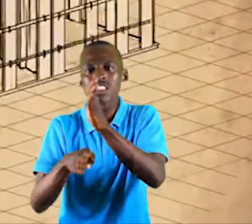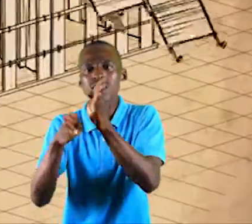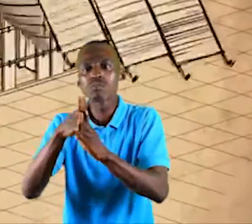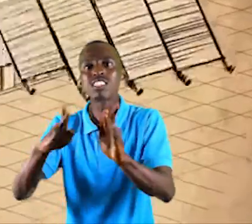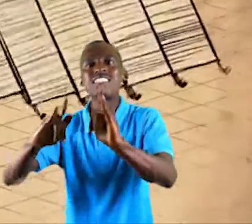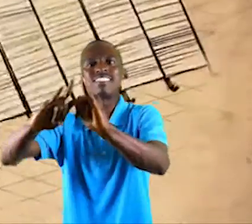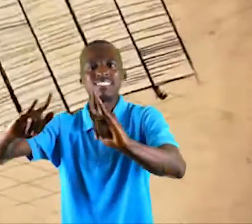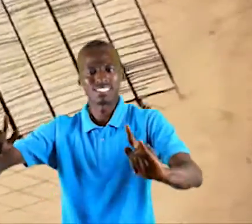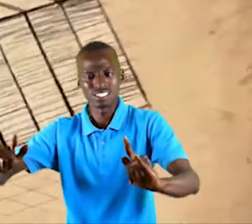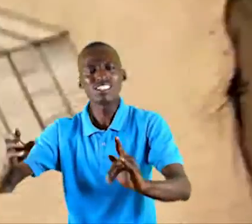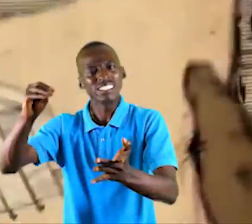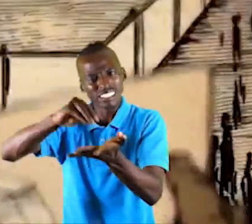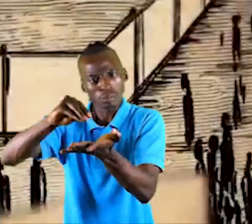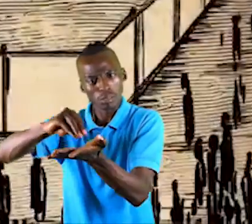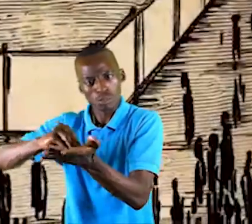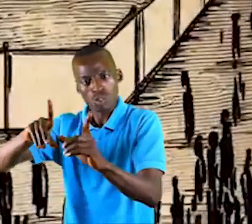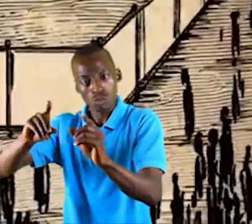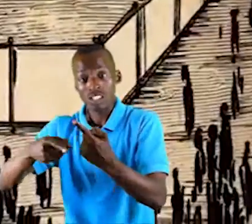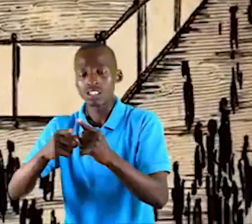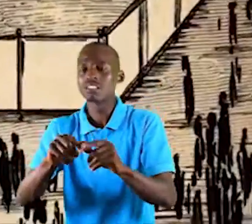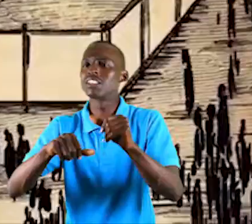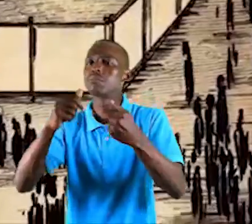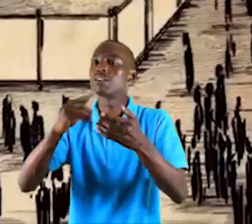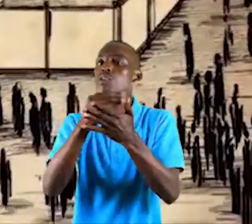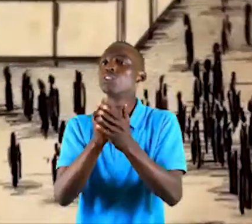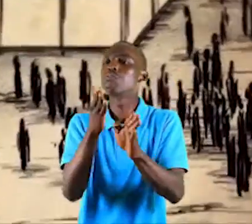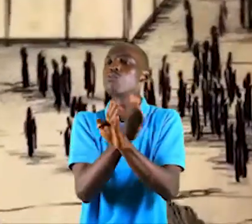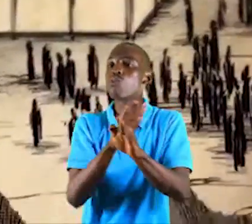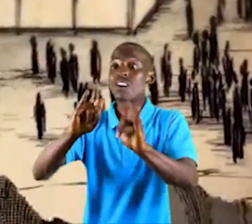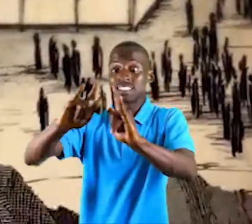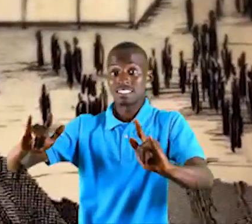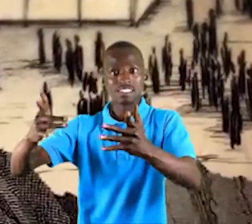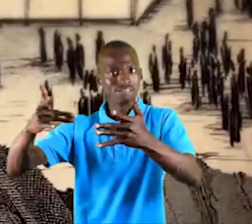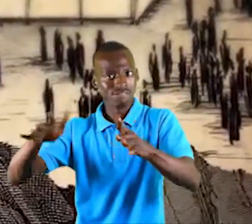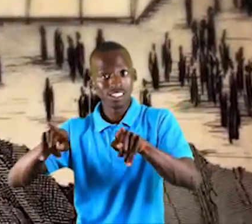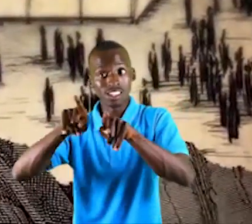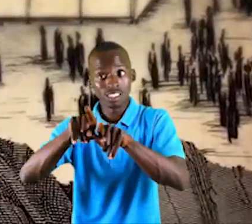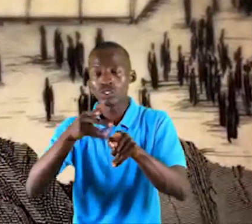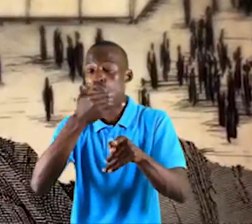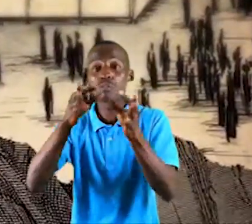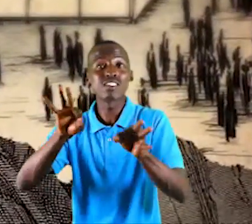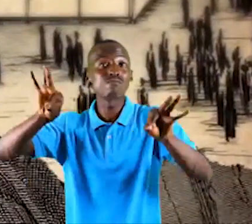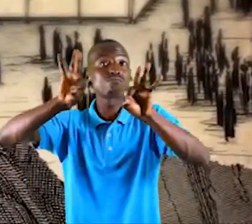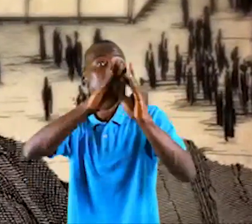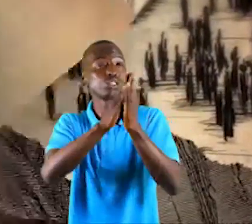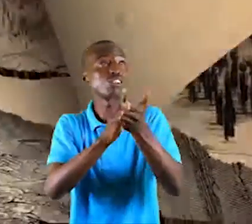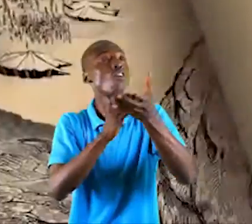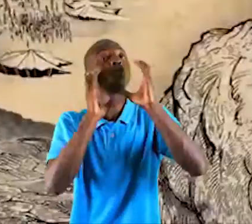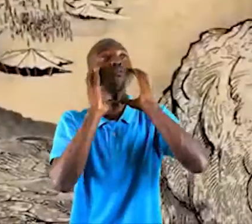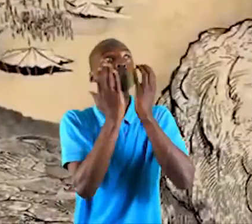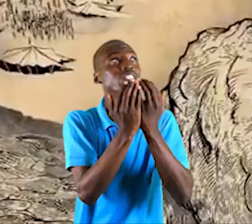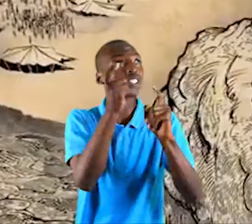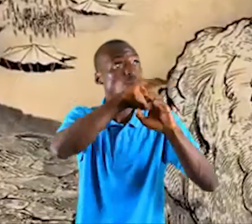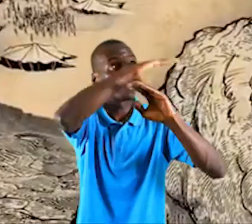which is really just repeating the same blueprints word for word. Now let's back up, because before the tent is finished, there's this super important story. Moses